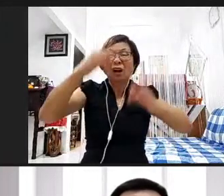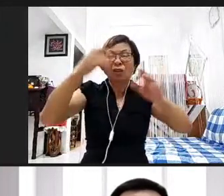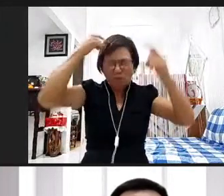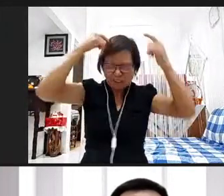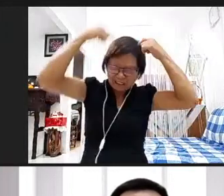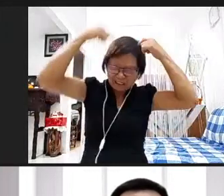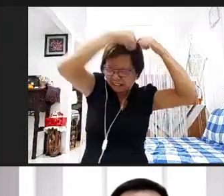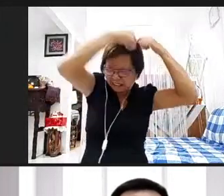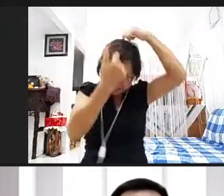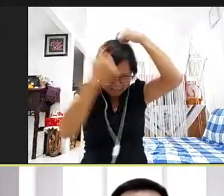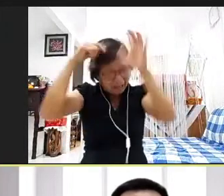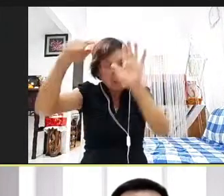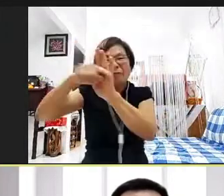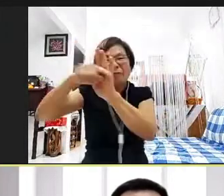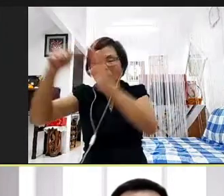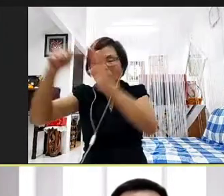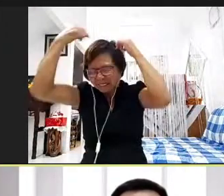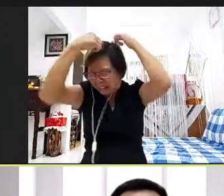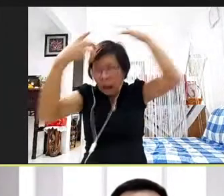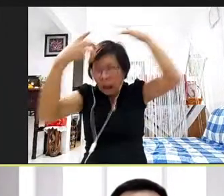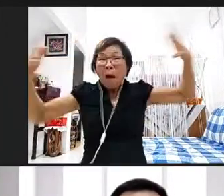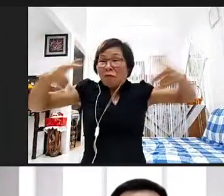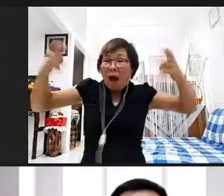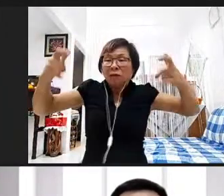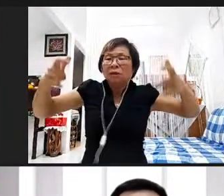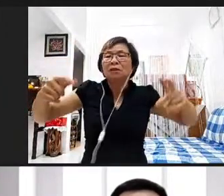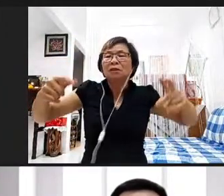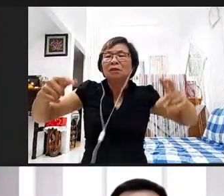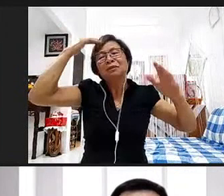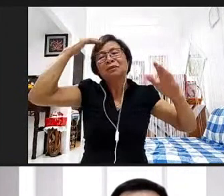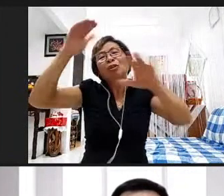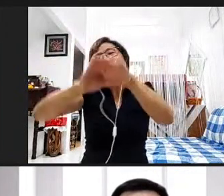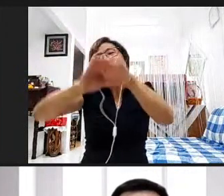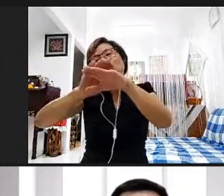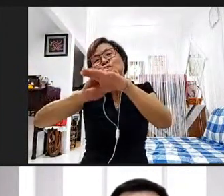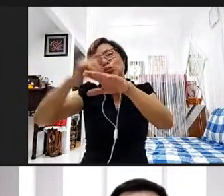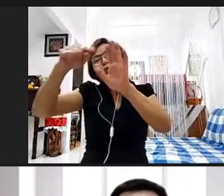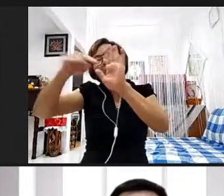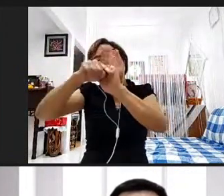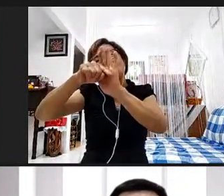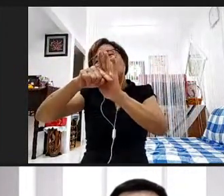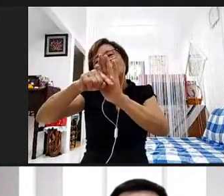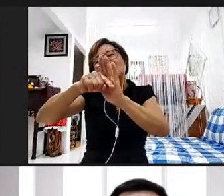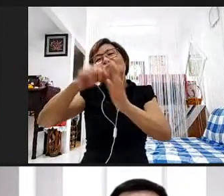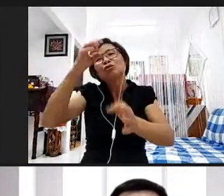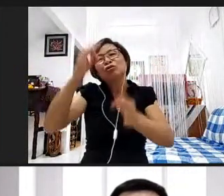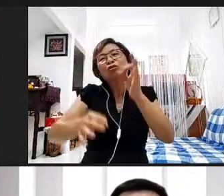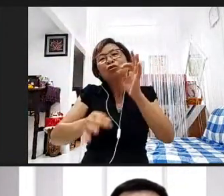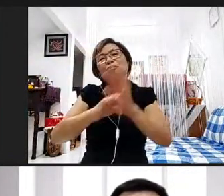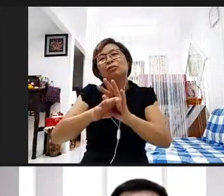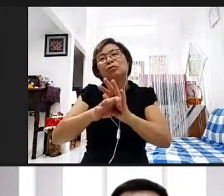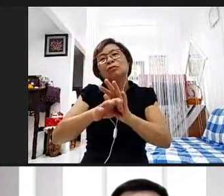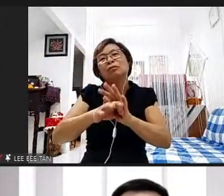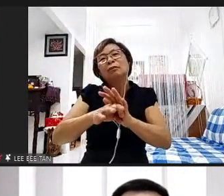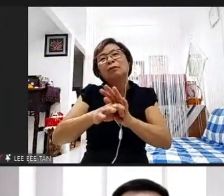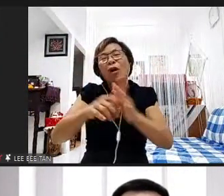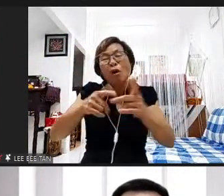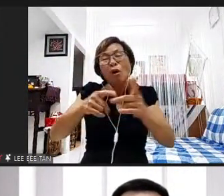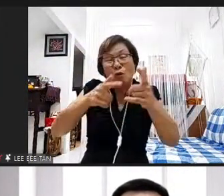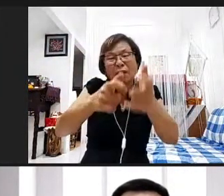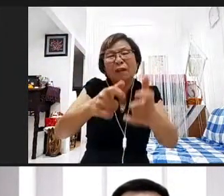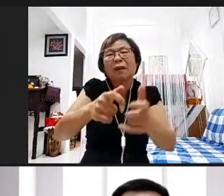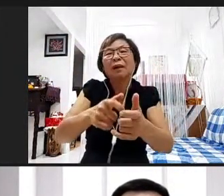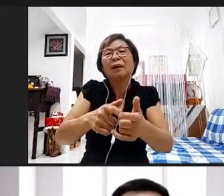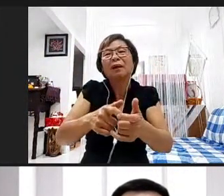thoughts, then slow it down. And he gave the analogy of, if you are running, stop walking. If